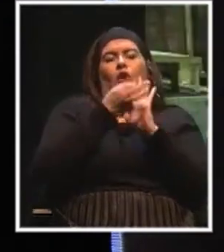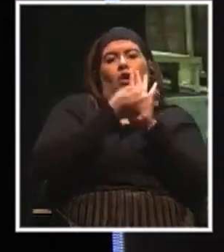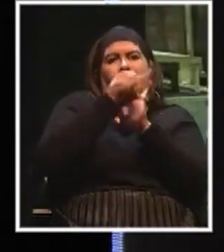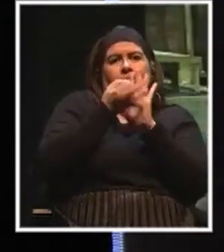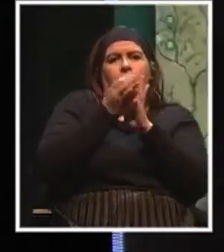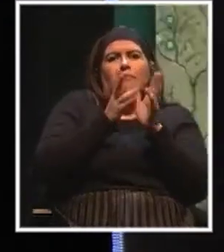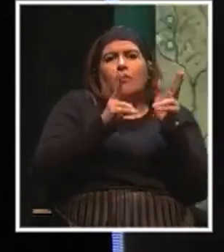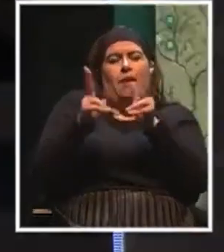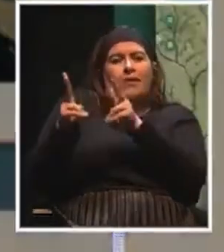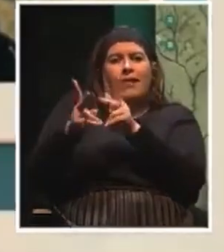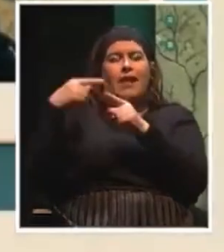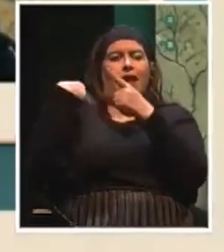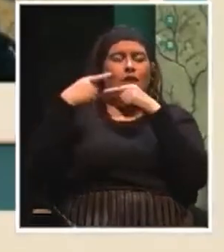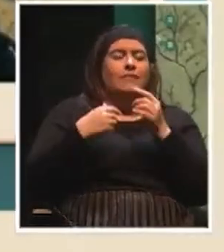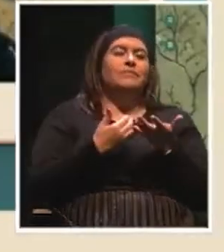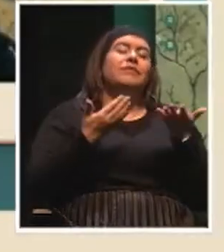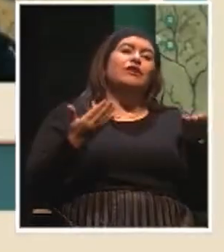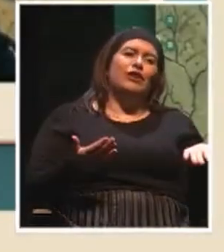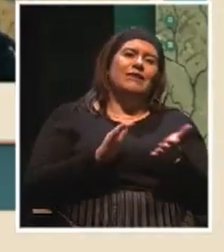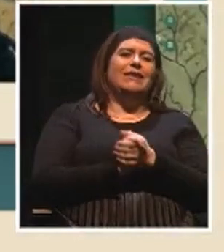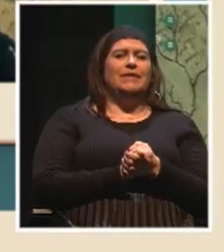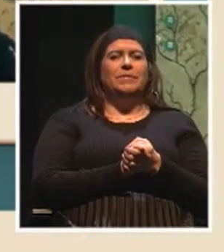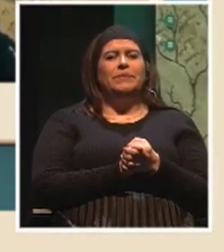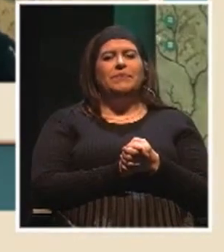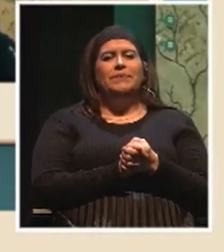Now, this was the